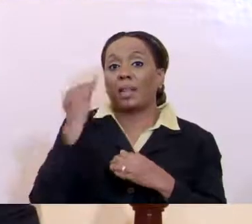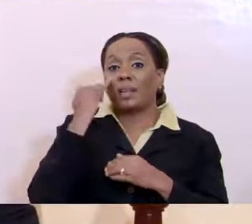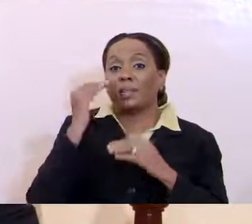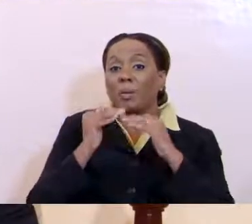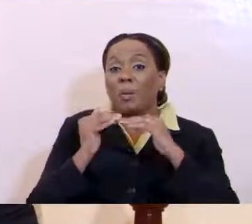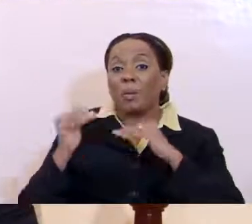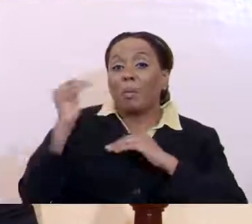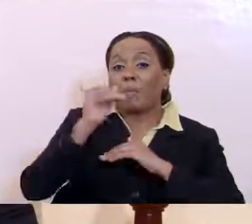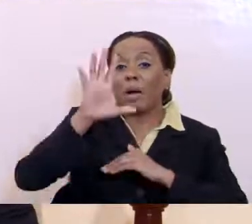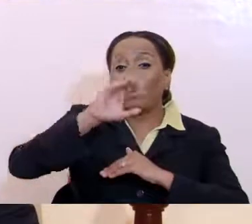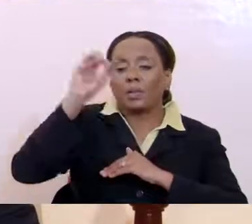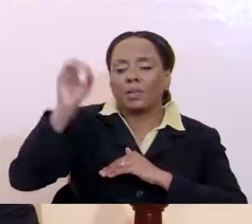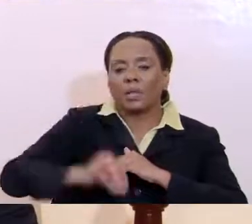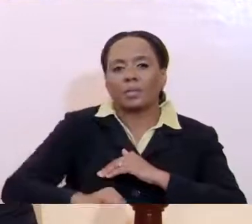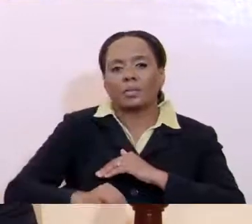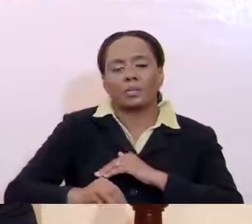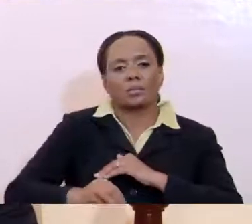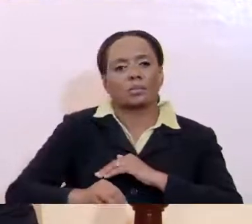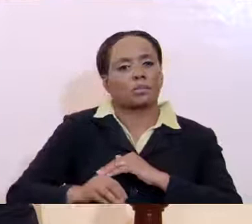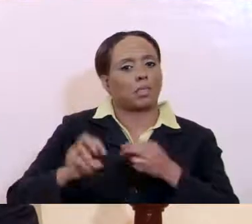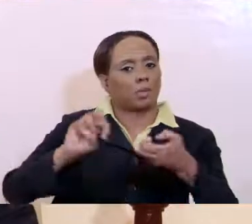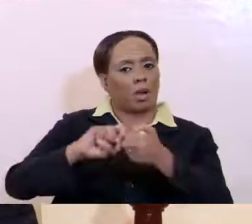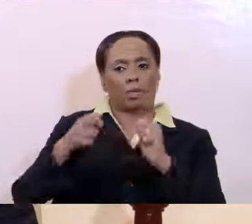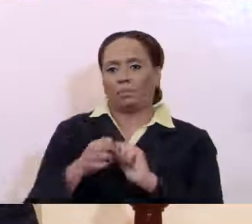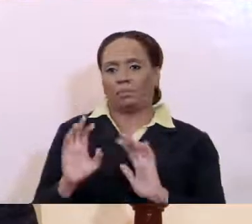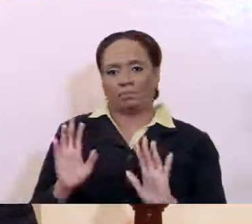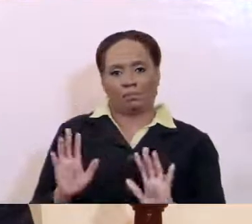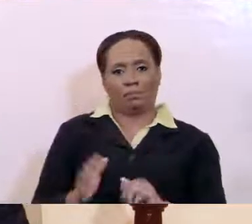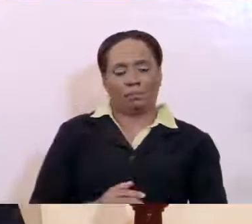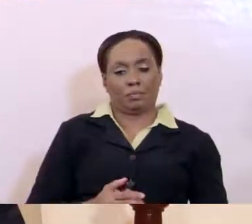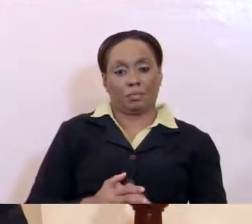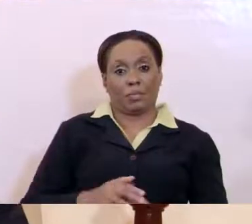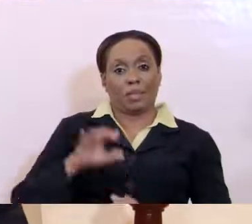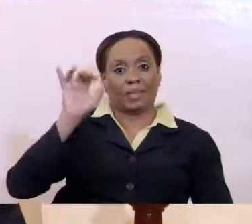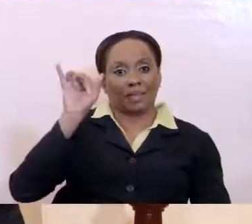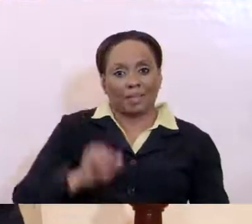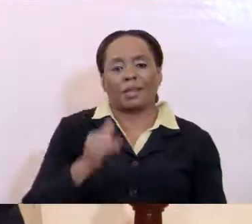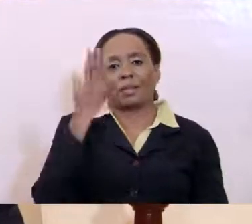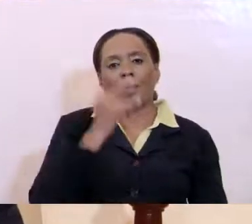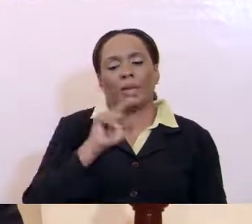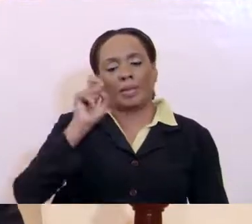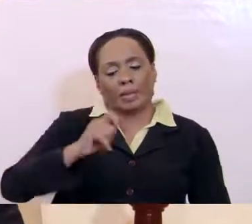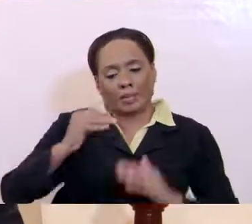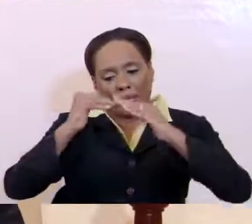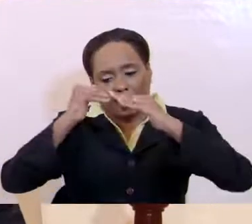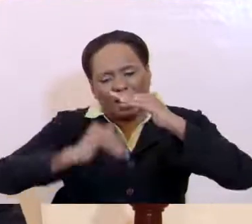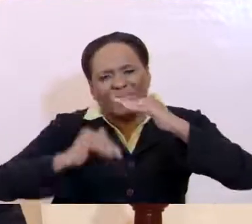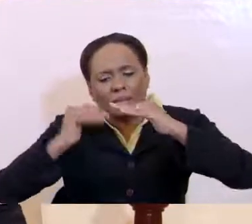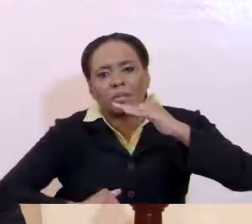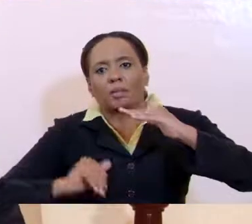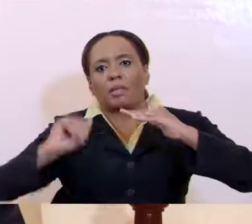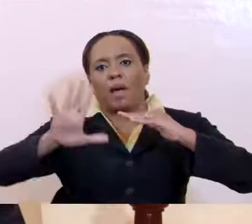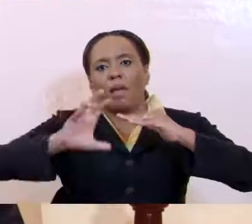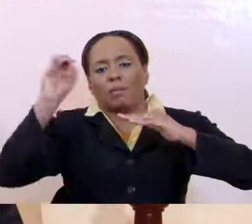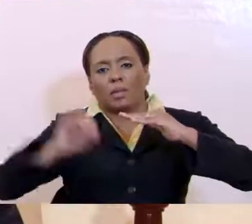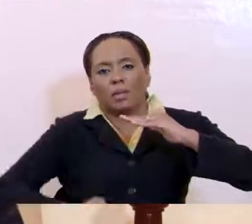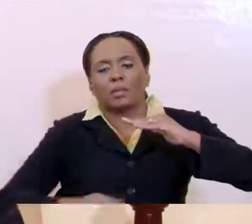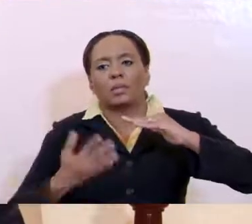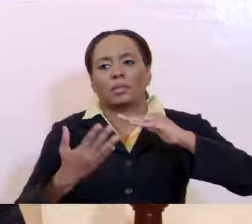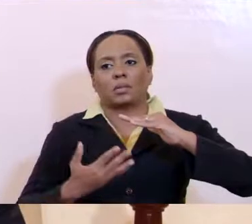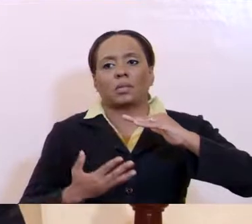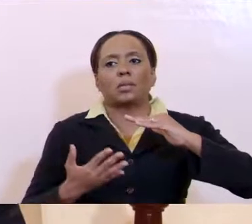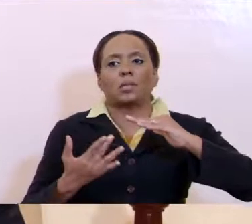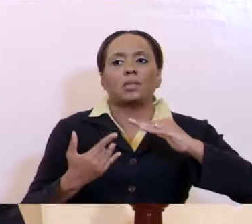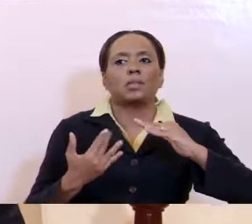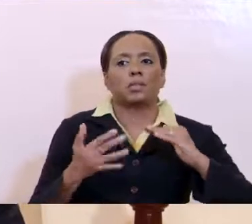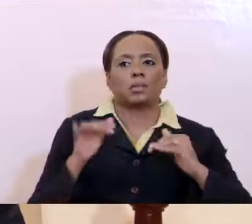is something that we're learning about as we go in terms of what are the ideal metrics, what are the ideal indices, what are the ideal indicators.